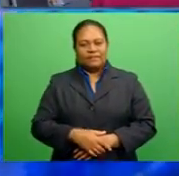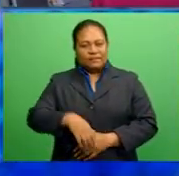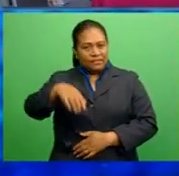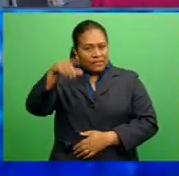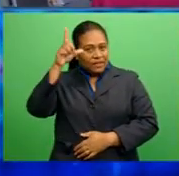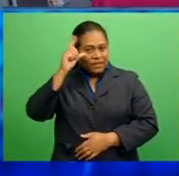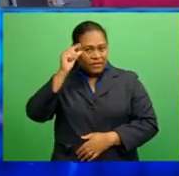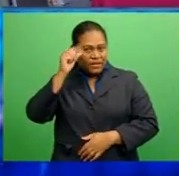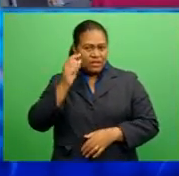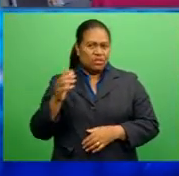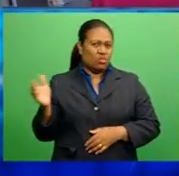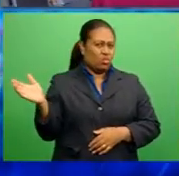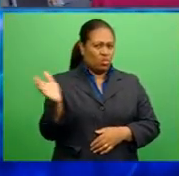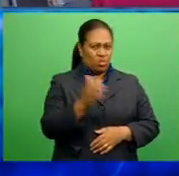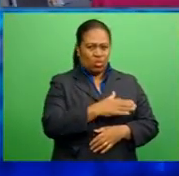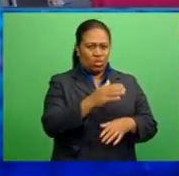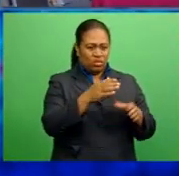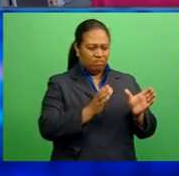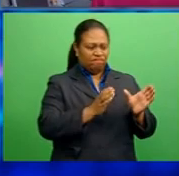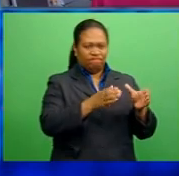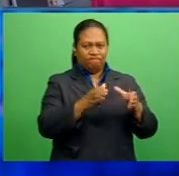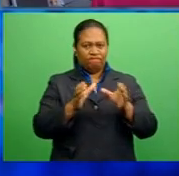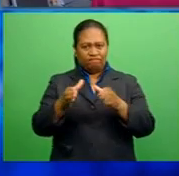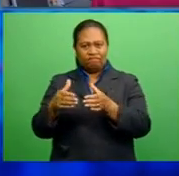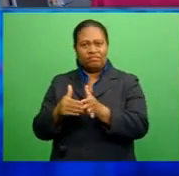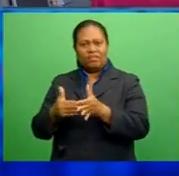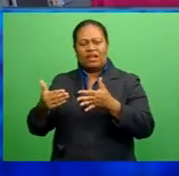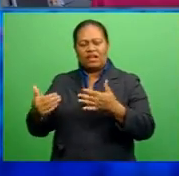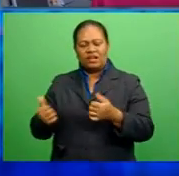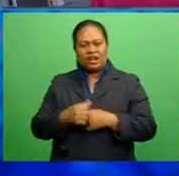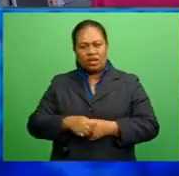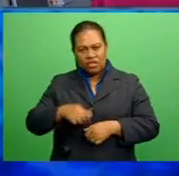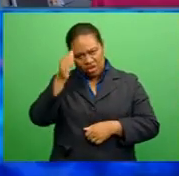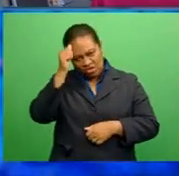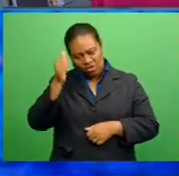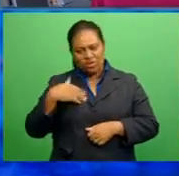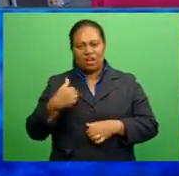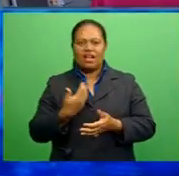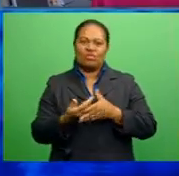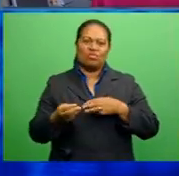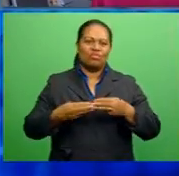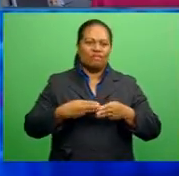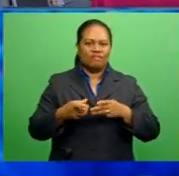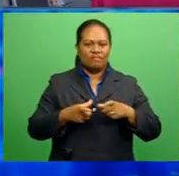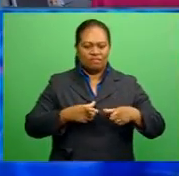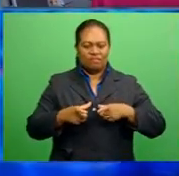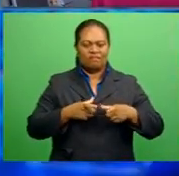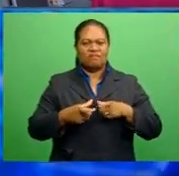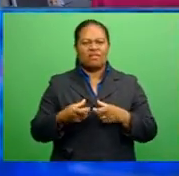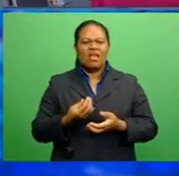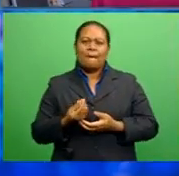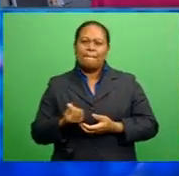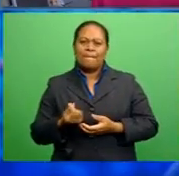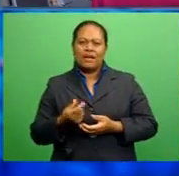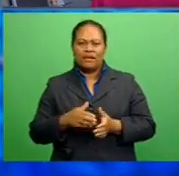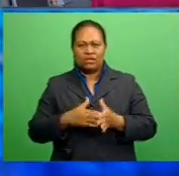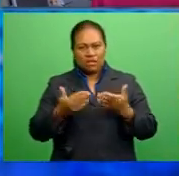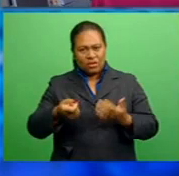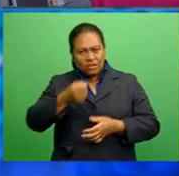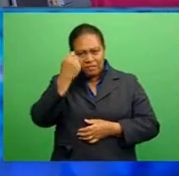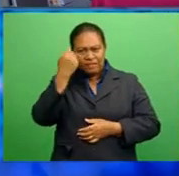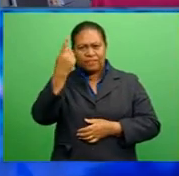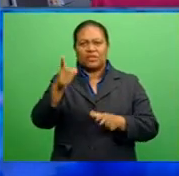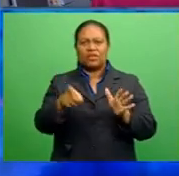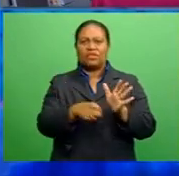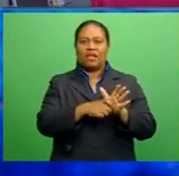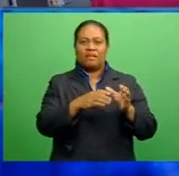Fijians across all sectors will now be able to learn how to better manage their funds. ANZ Bank today signed a memorandum of understanding with the Reserve